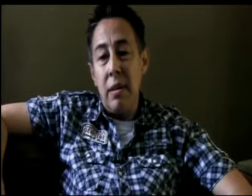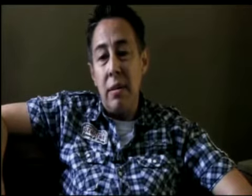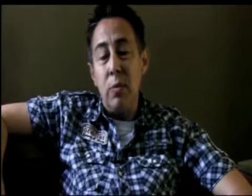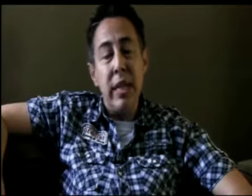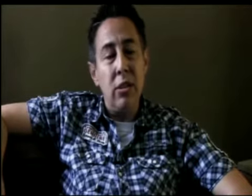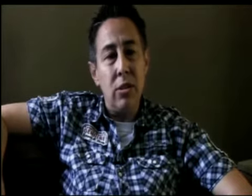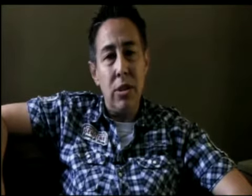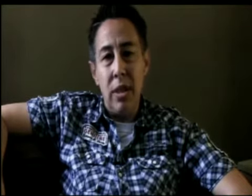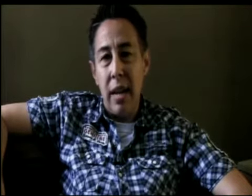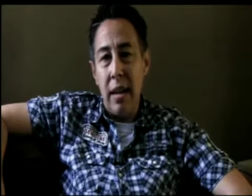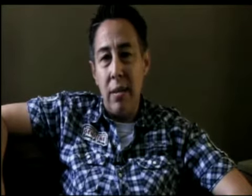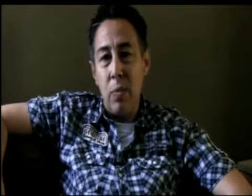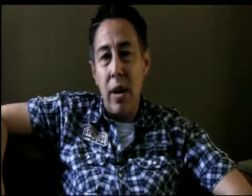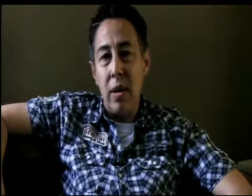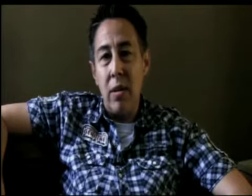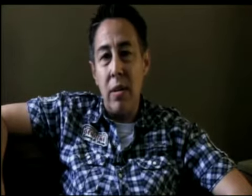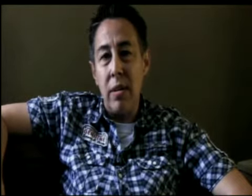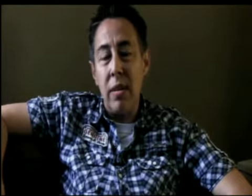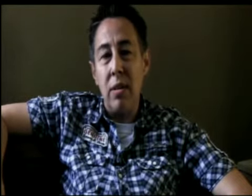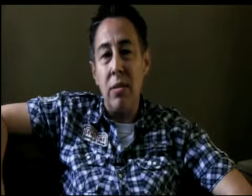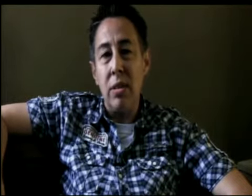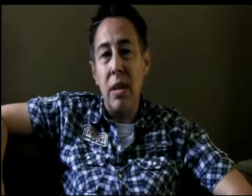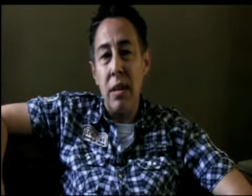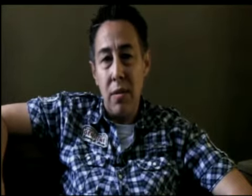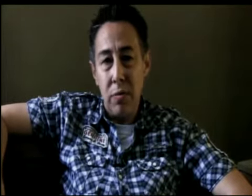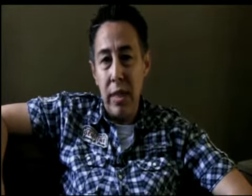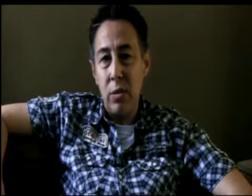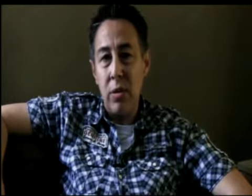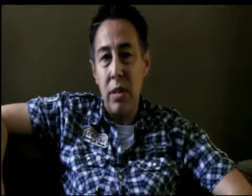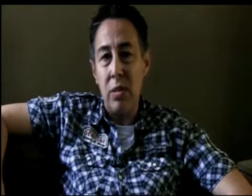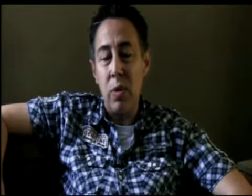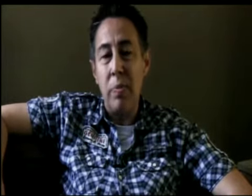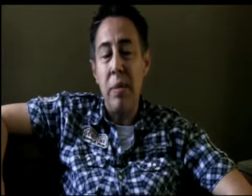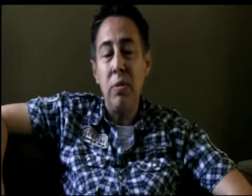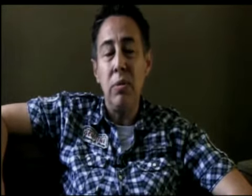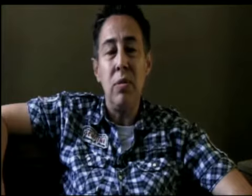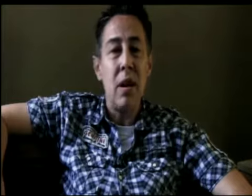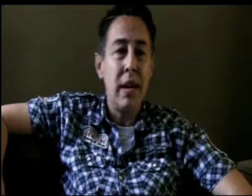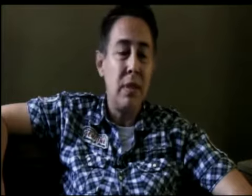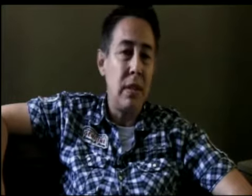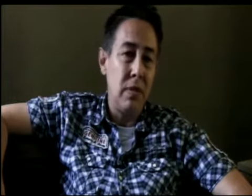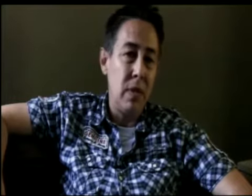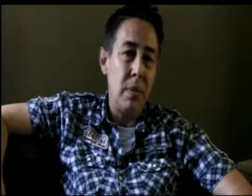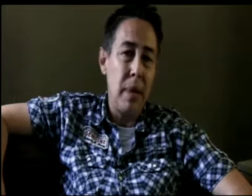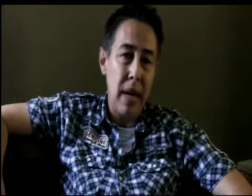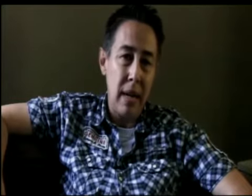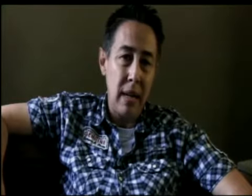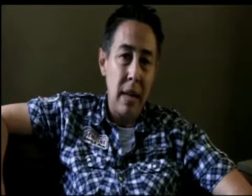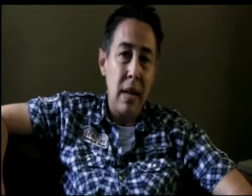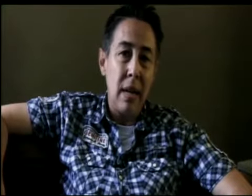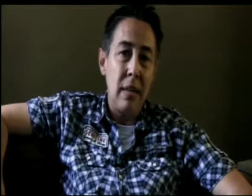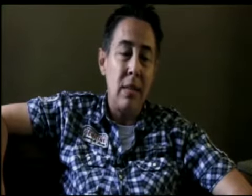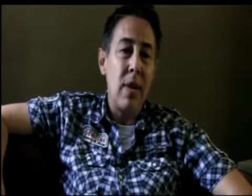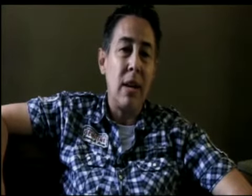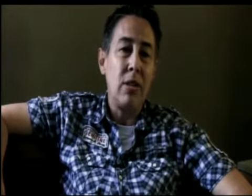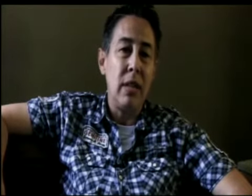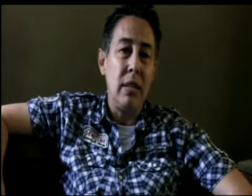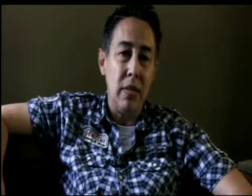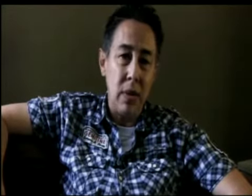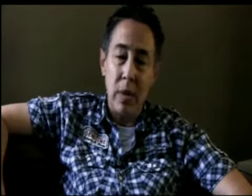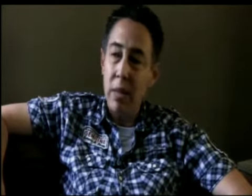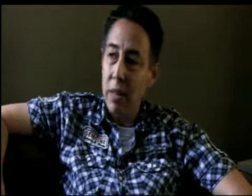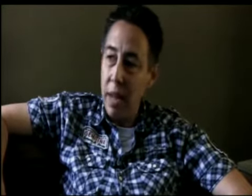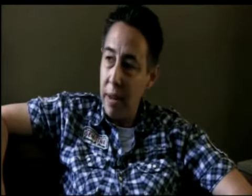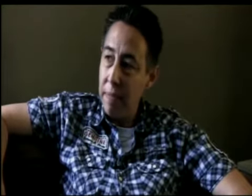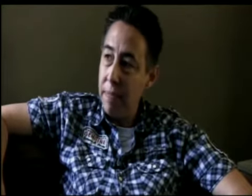the research today where there's enough resources where people do not have to live with the pain that they're